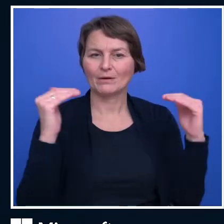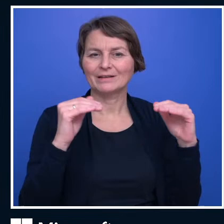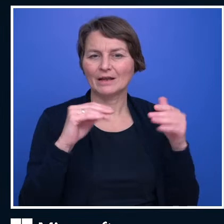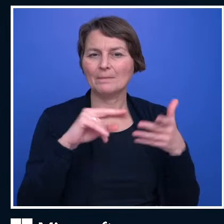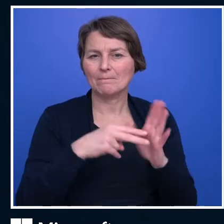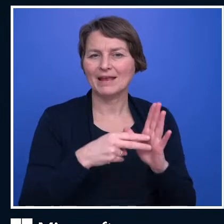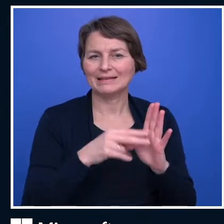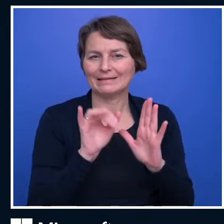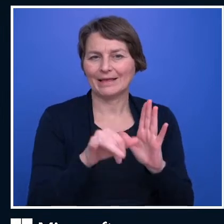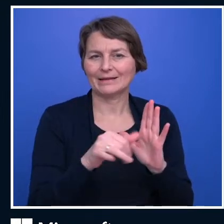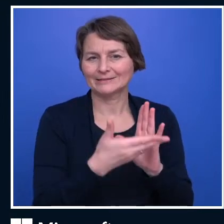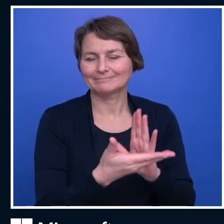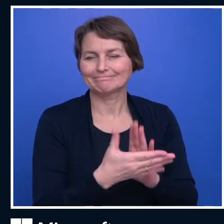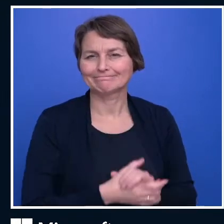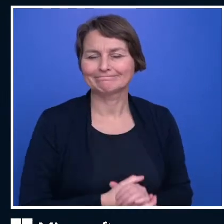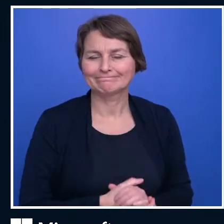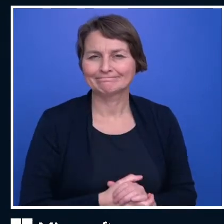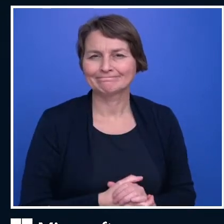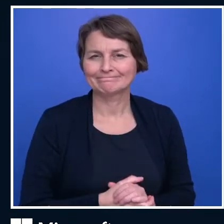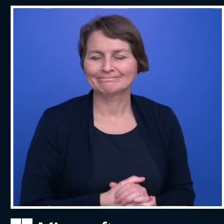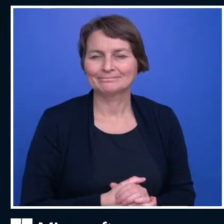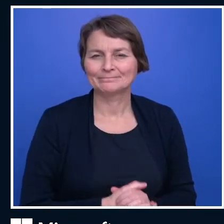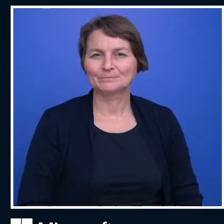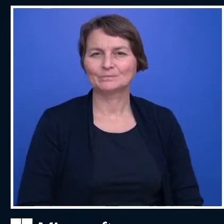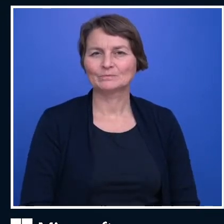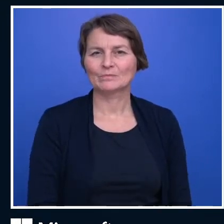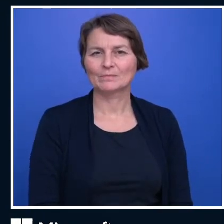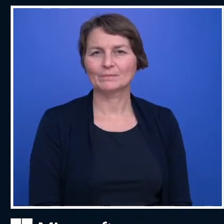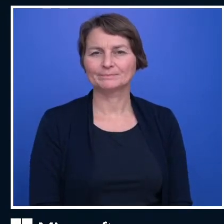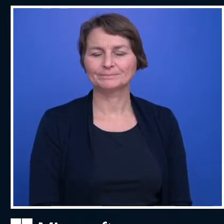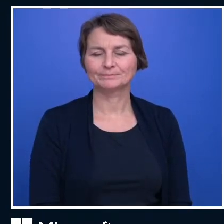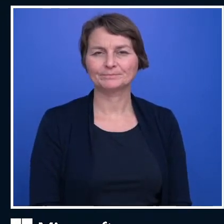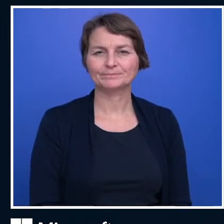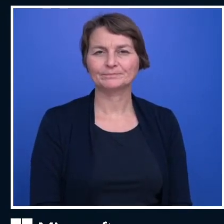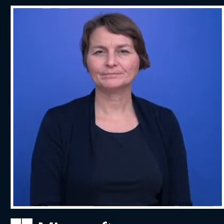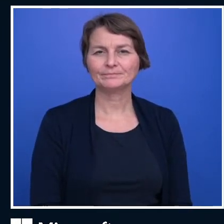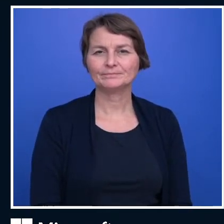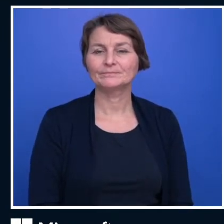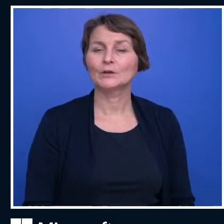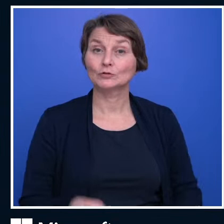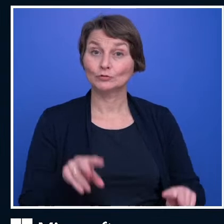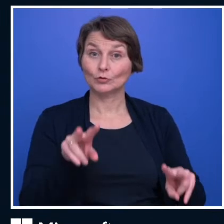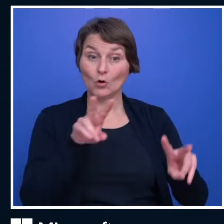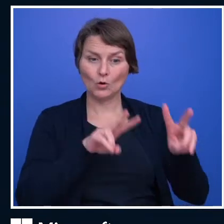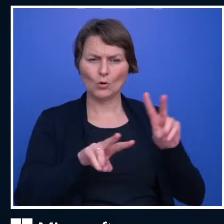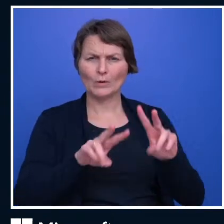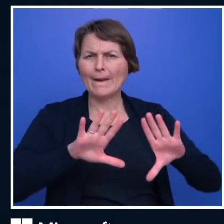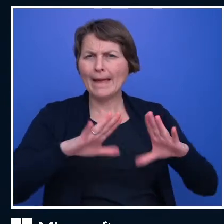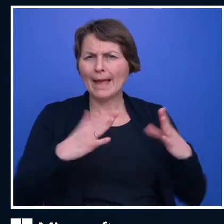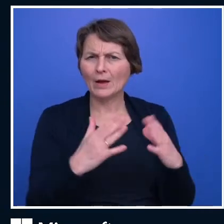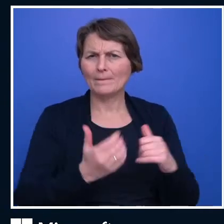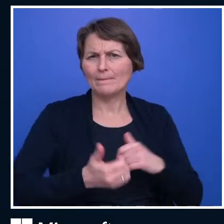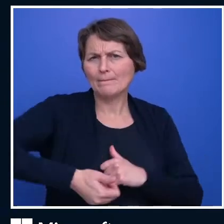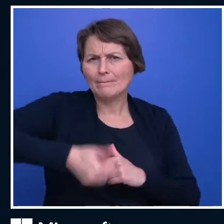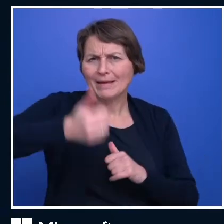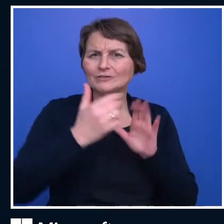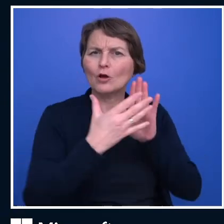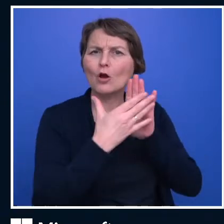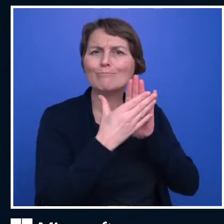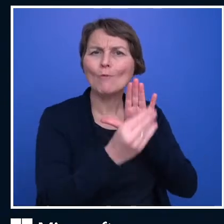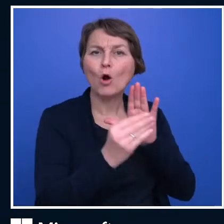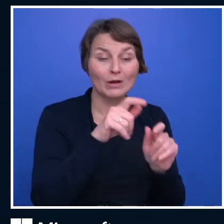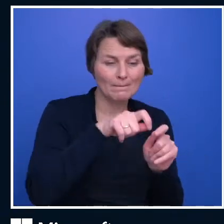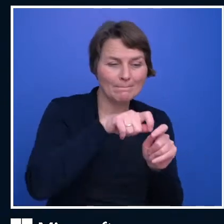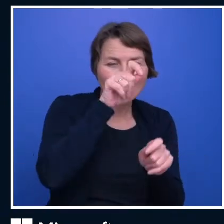is to take a look at, make multiple models with FAIRlearn and check out the best model